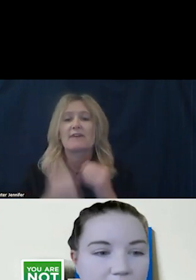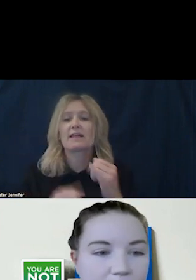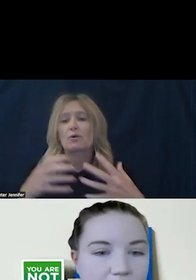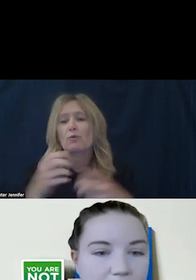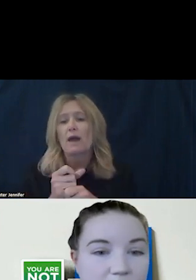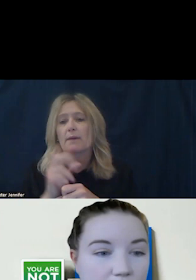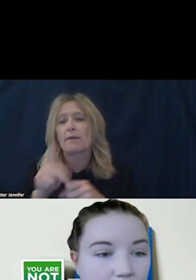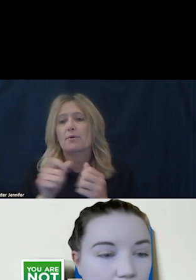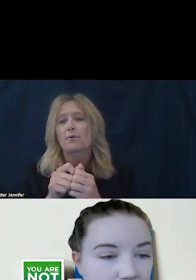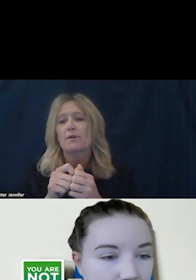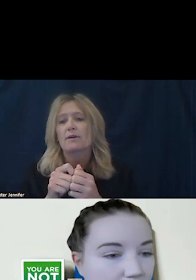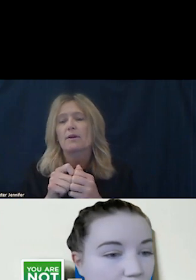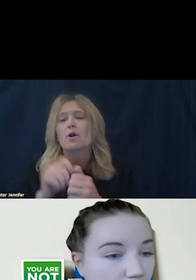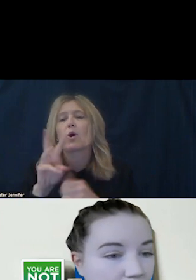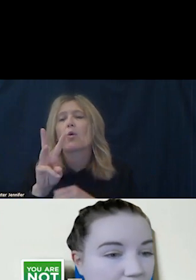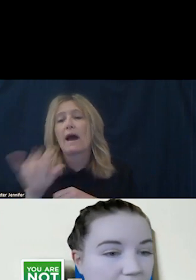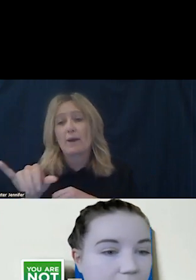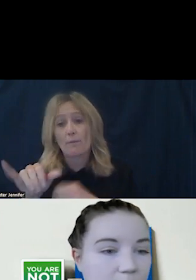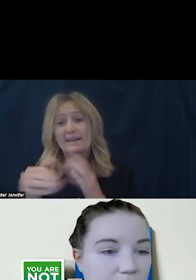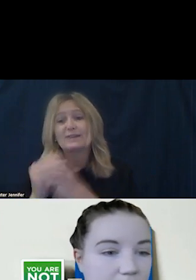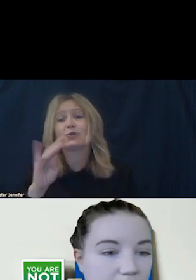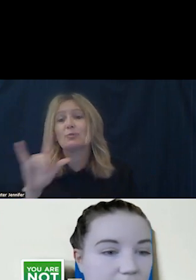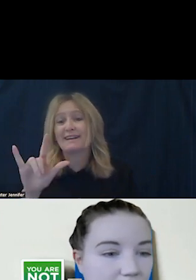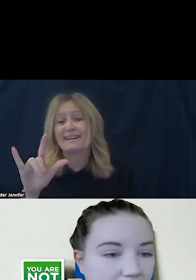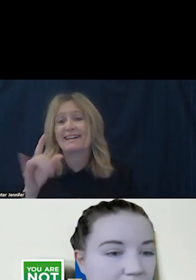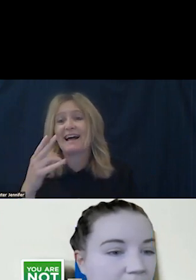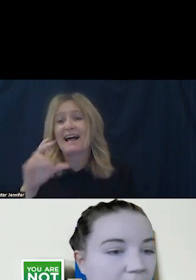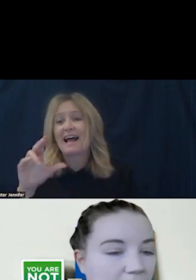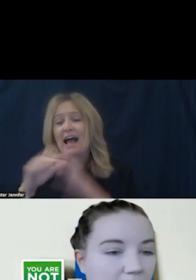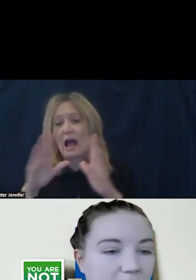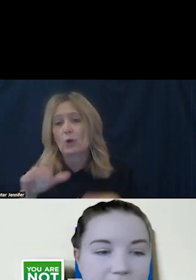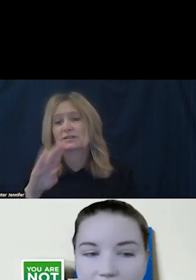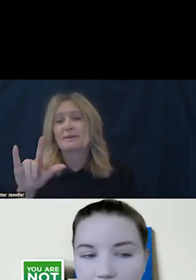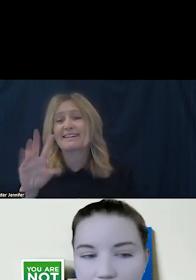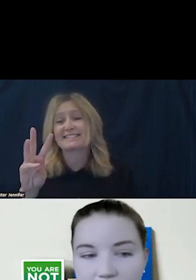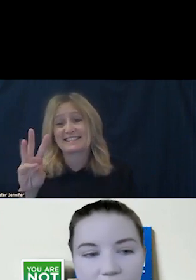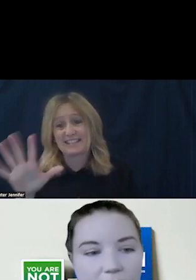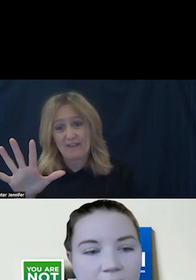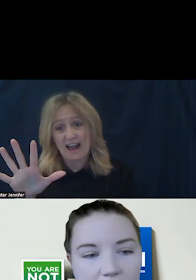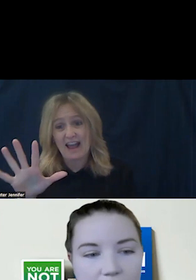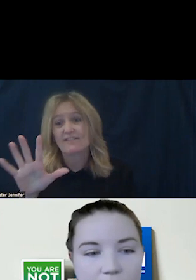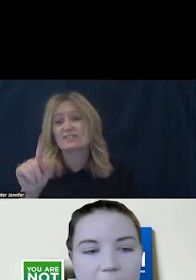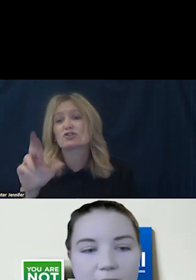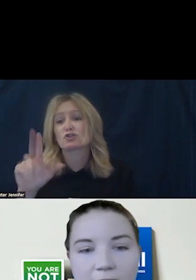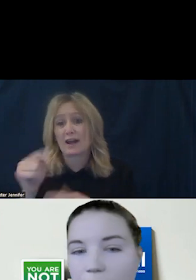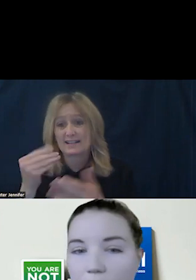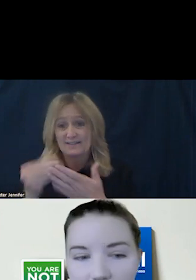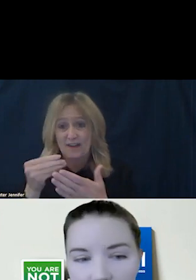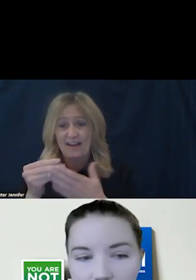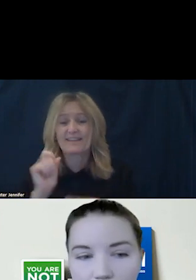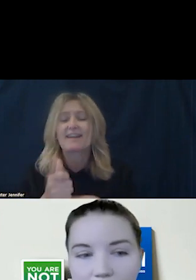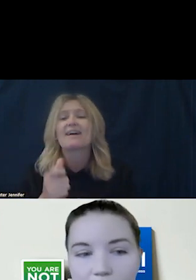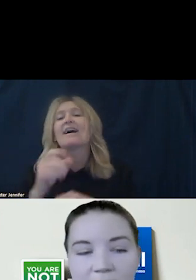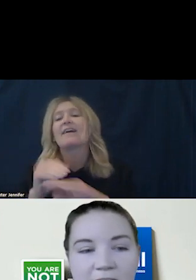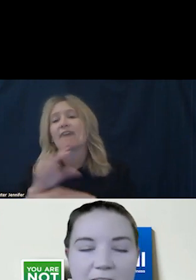with mentioning Wyoming's new bill again, House Bill 65. This sets up a trust fund, advisory body, call